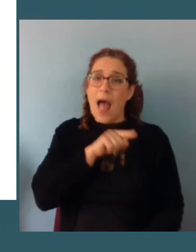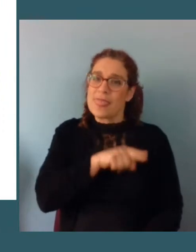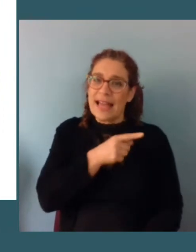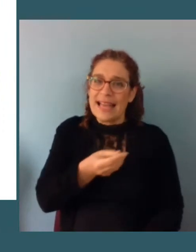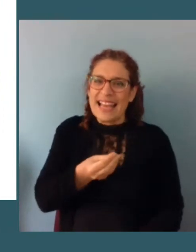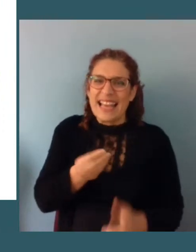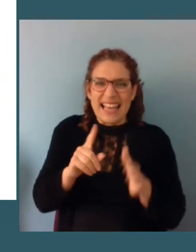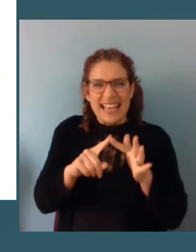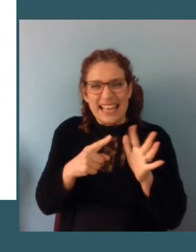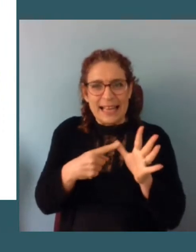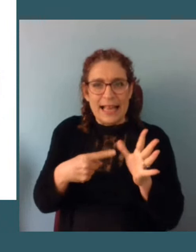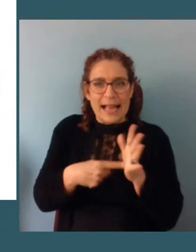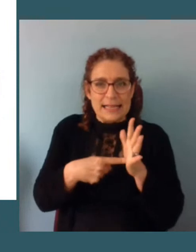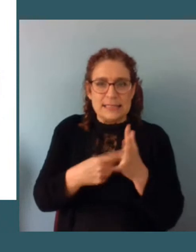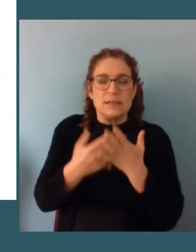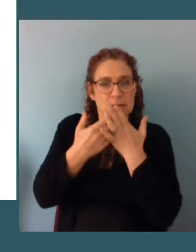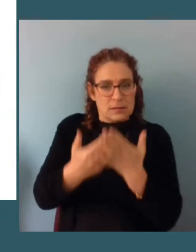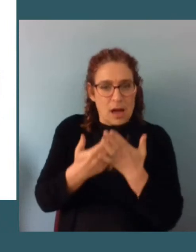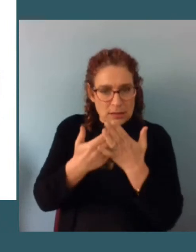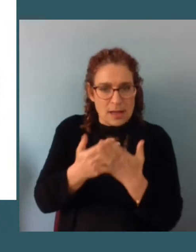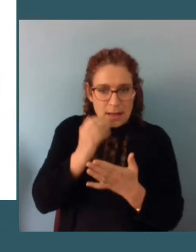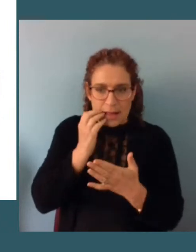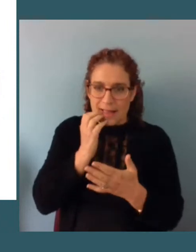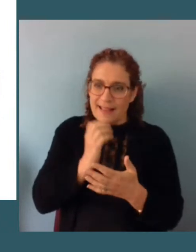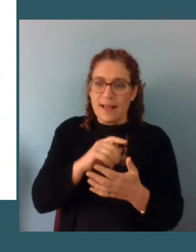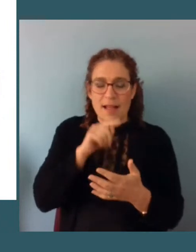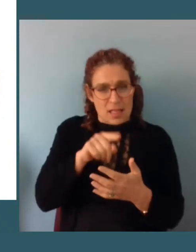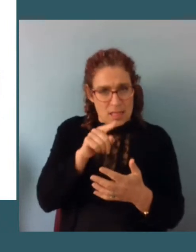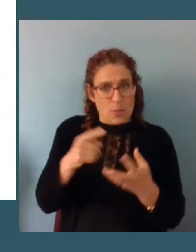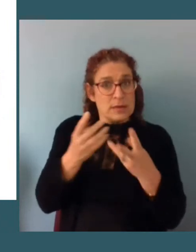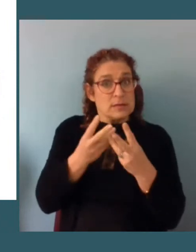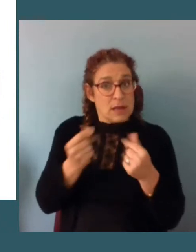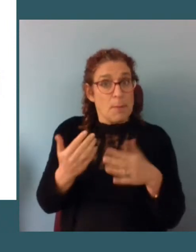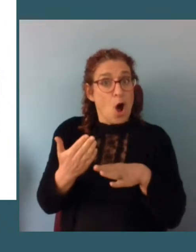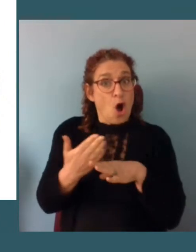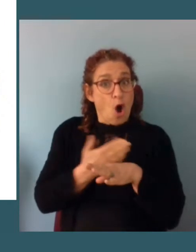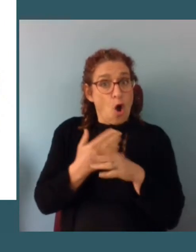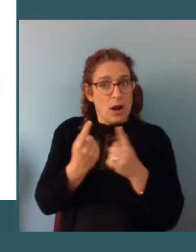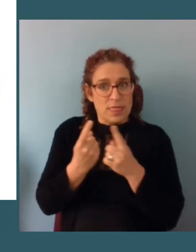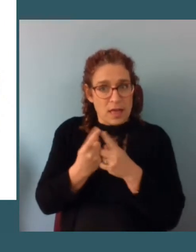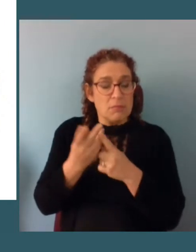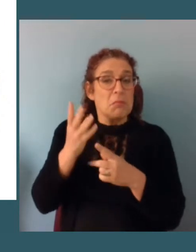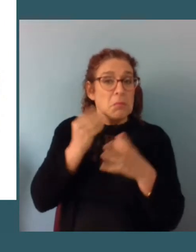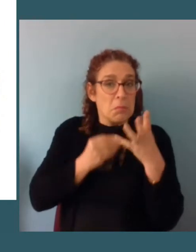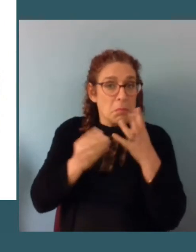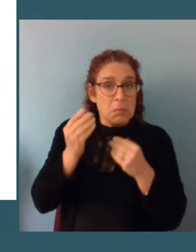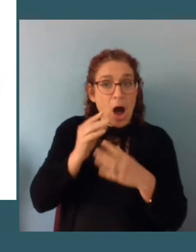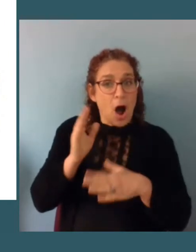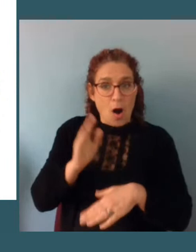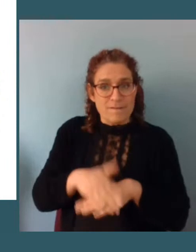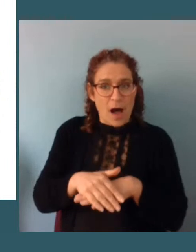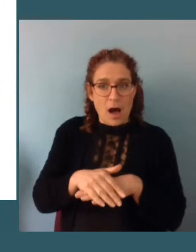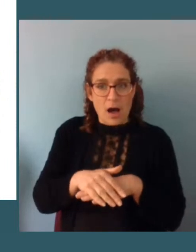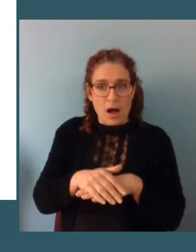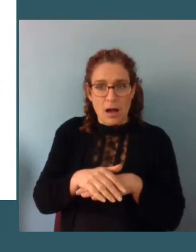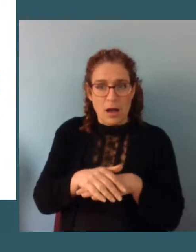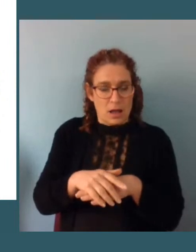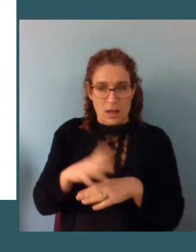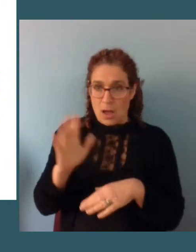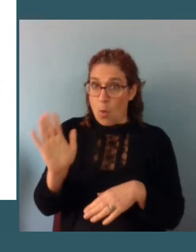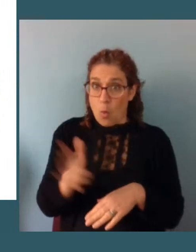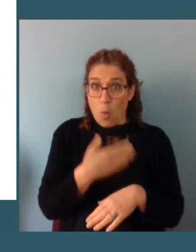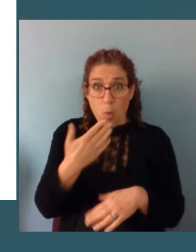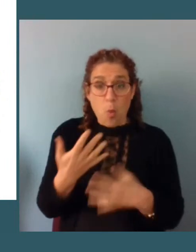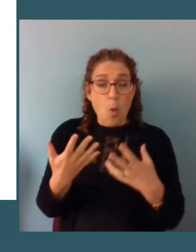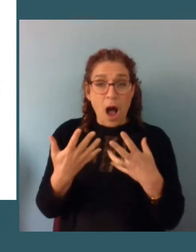some early signals that were coming through about the fact that not everyone had this